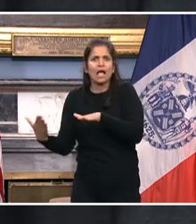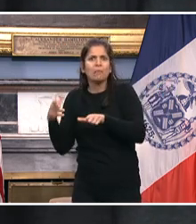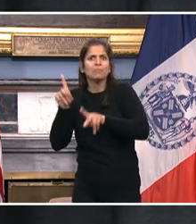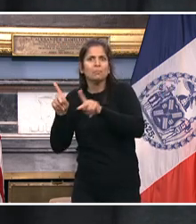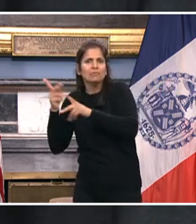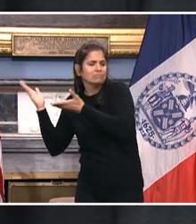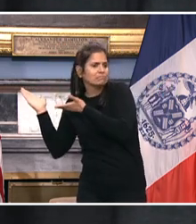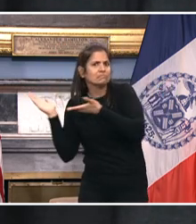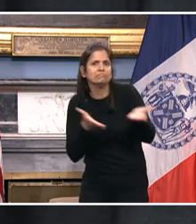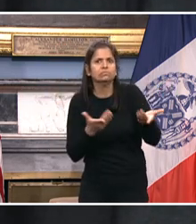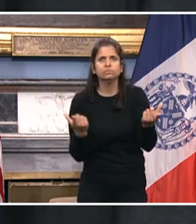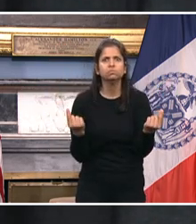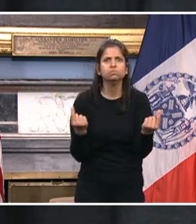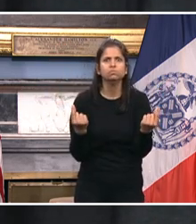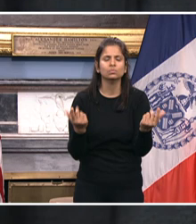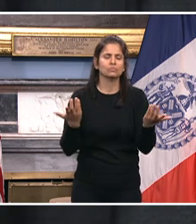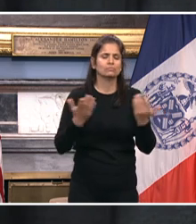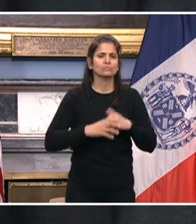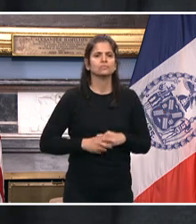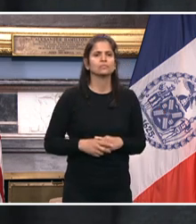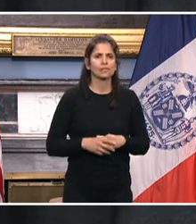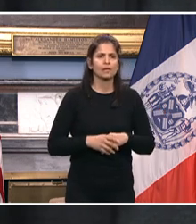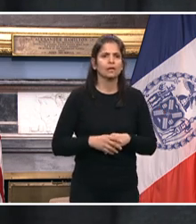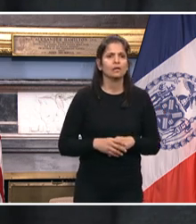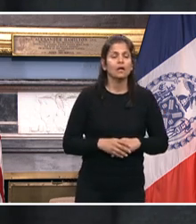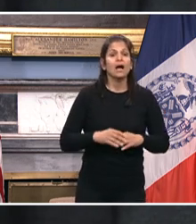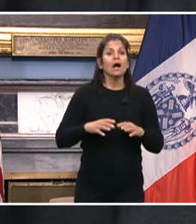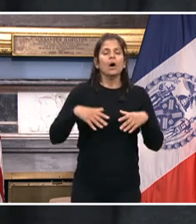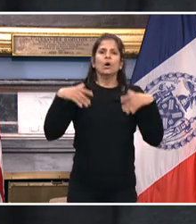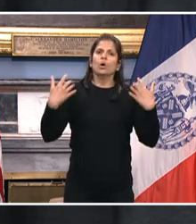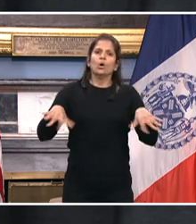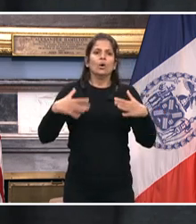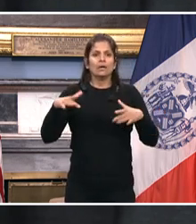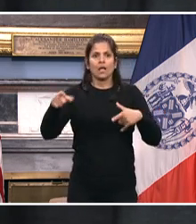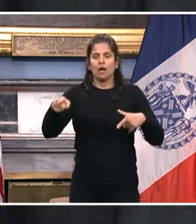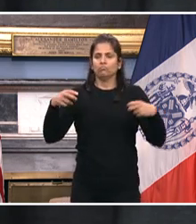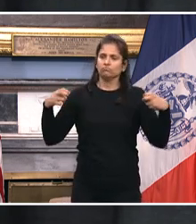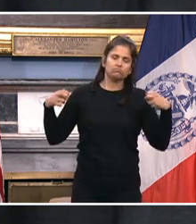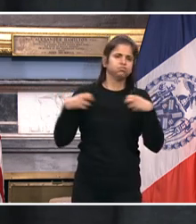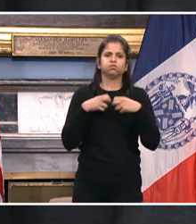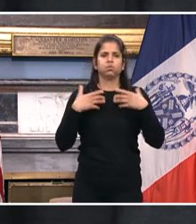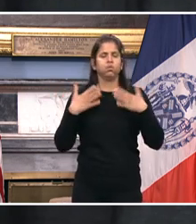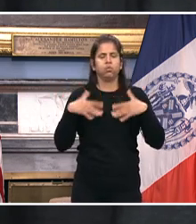because I think it's a very, very painful one for New Yorkers and, again, for the families who have lost people.